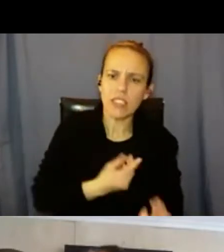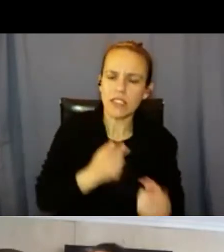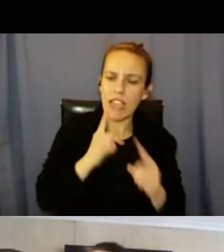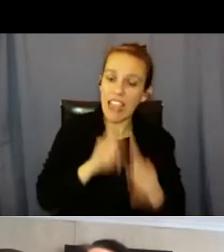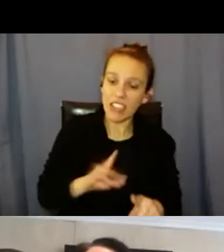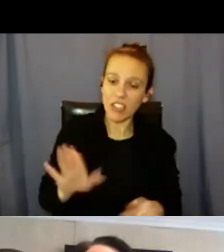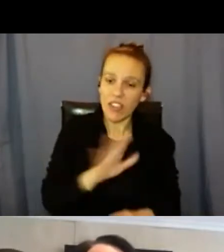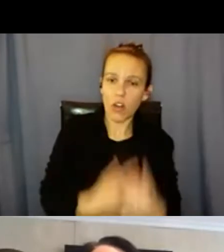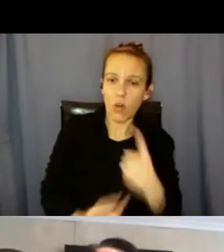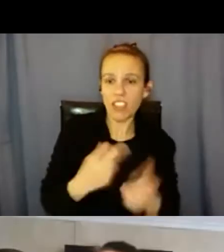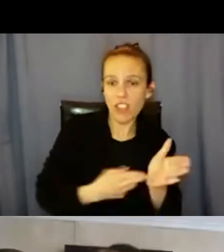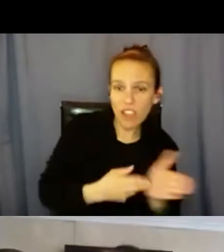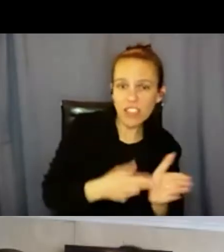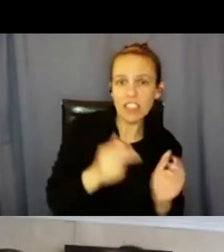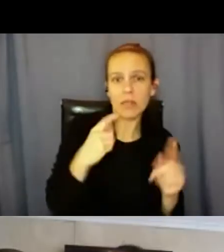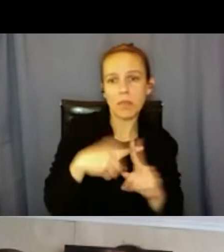Next slide, please.